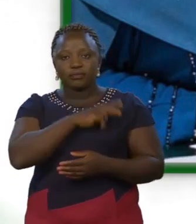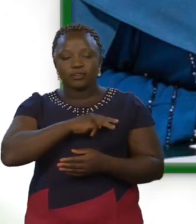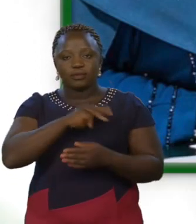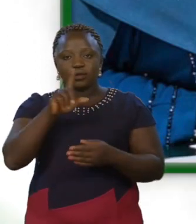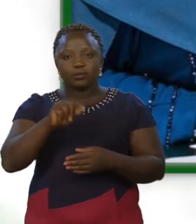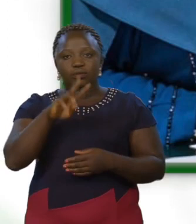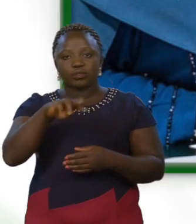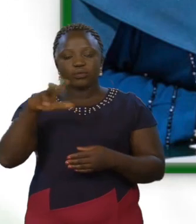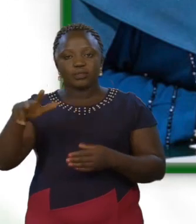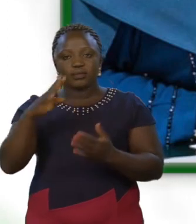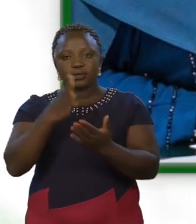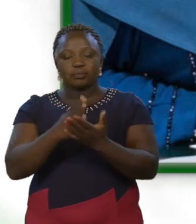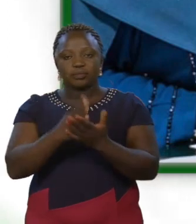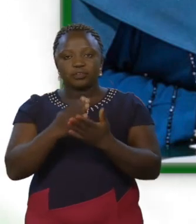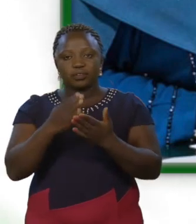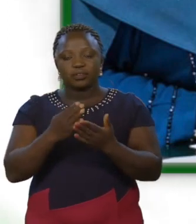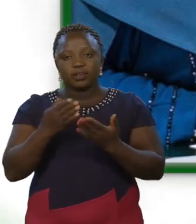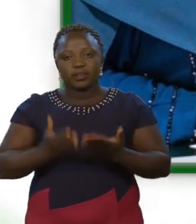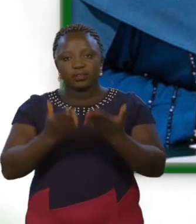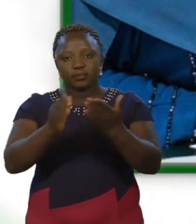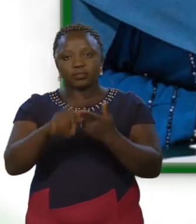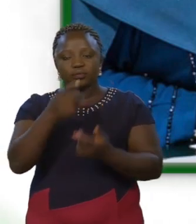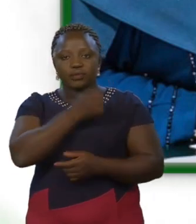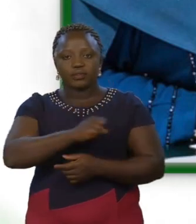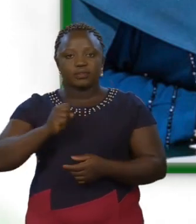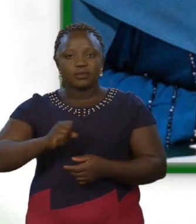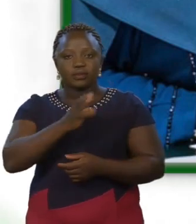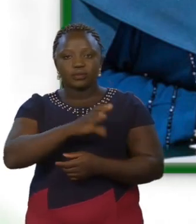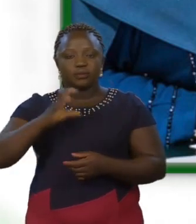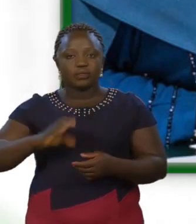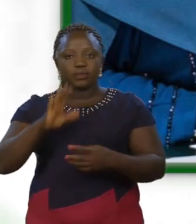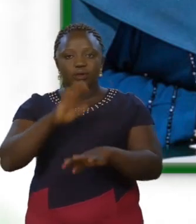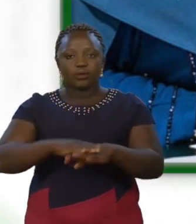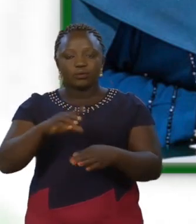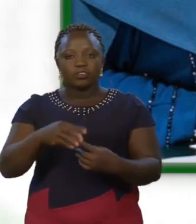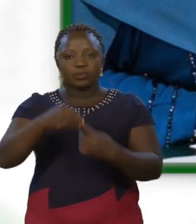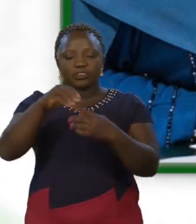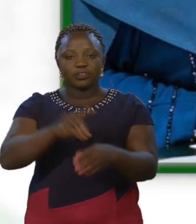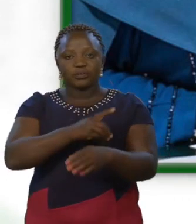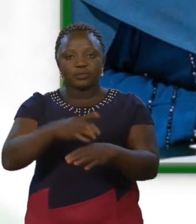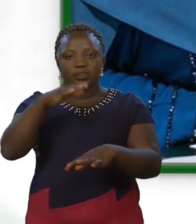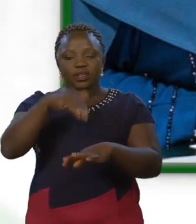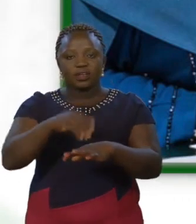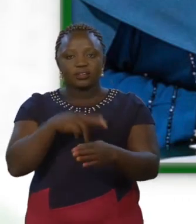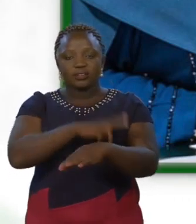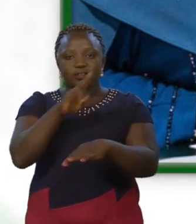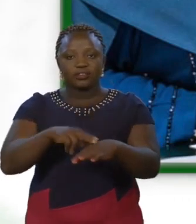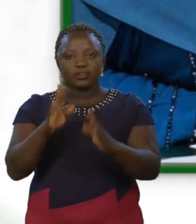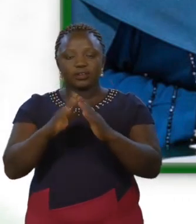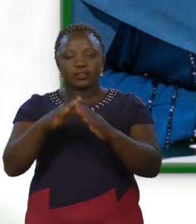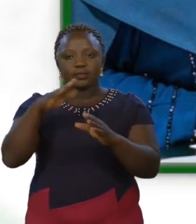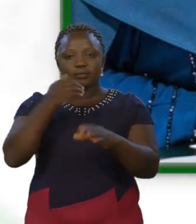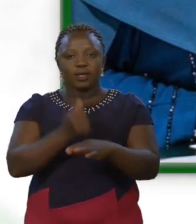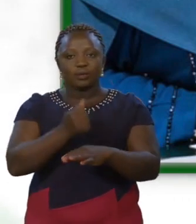the ministry's 2023 budget estimate to the Senate Committee on Special Duties at the National Assembly,